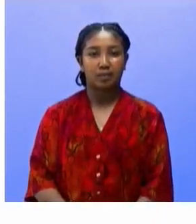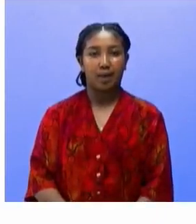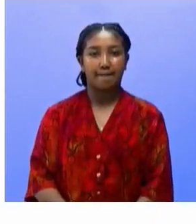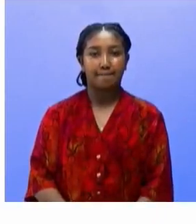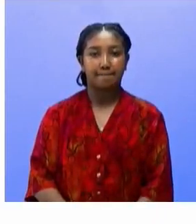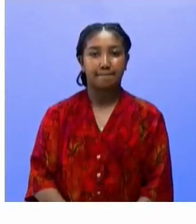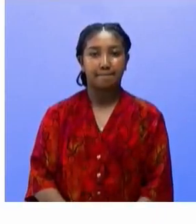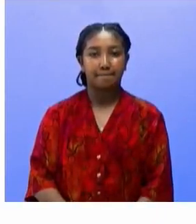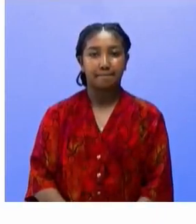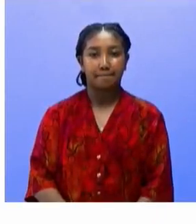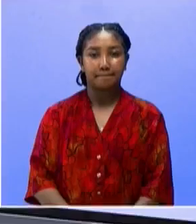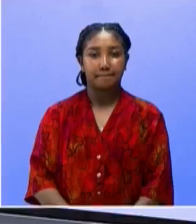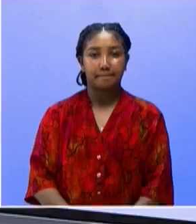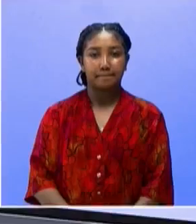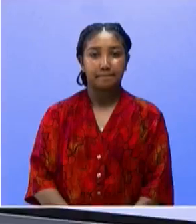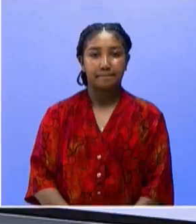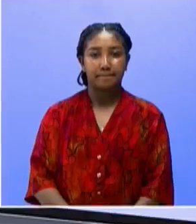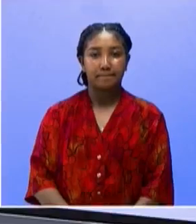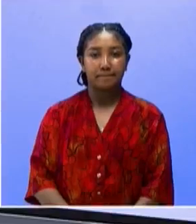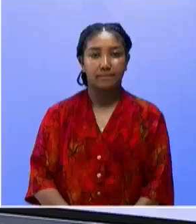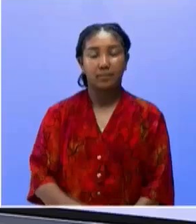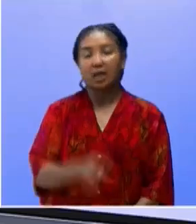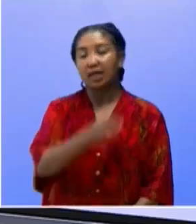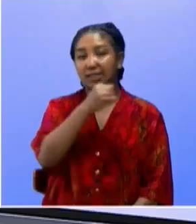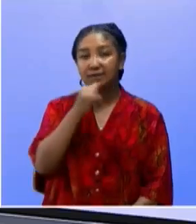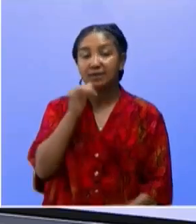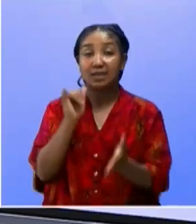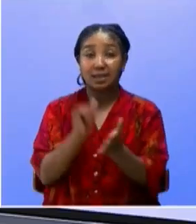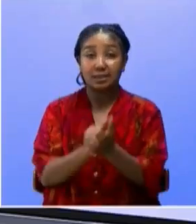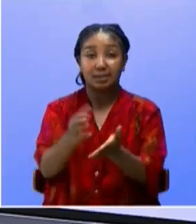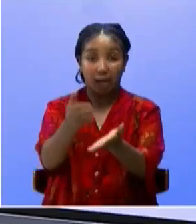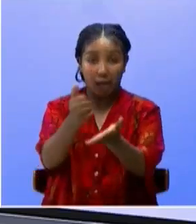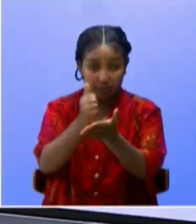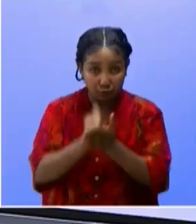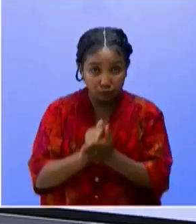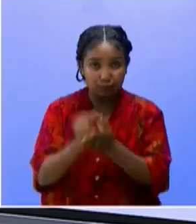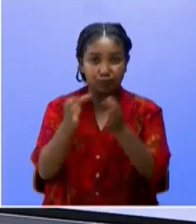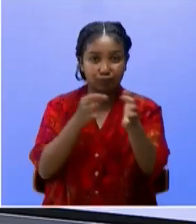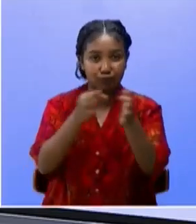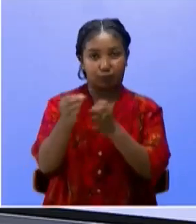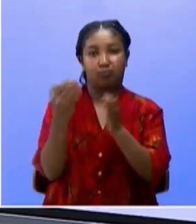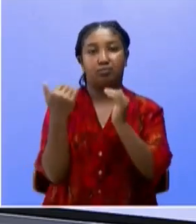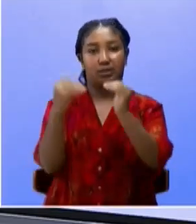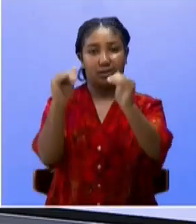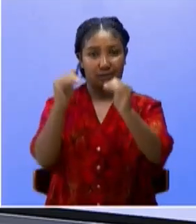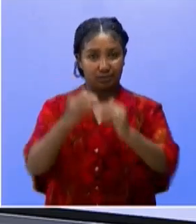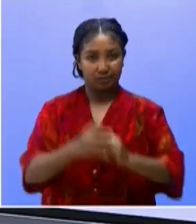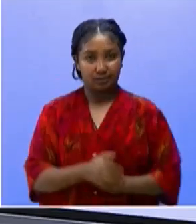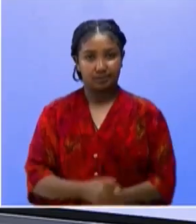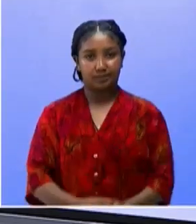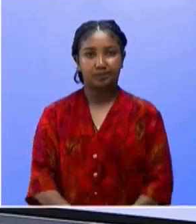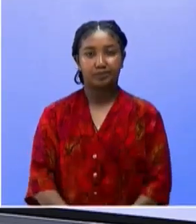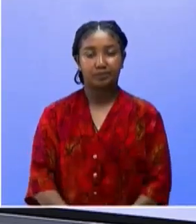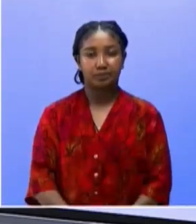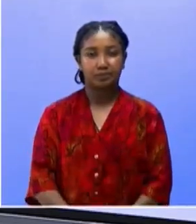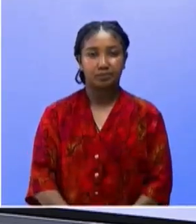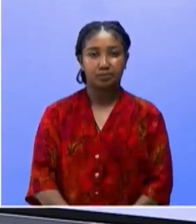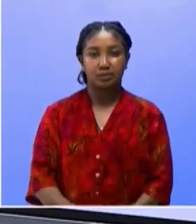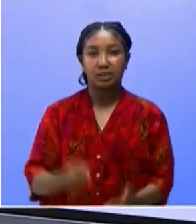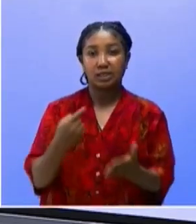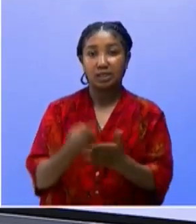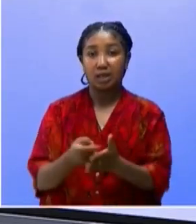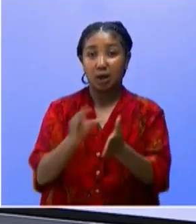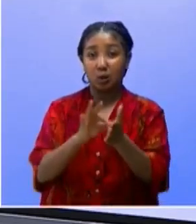Quantitative adjectives. Adjectives that can help you tell the quantity. Yes? Here